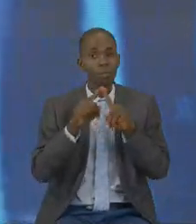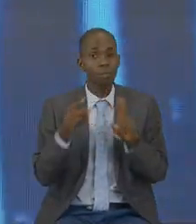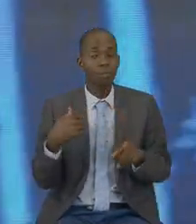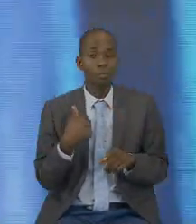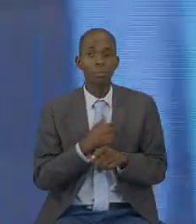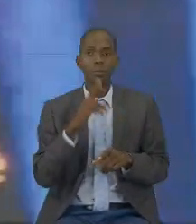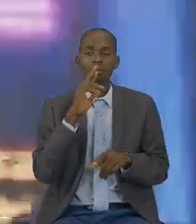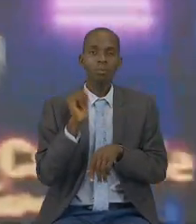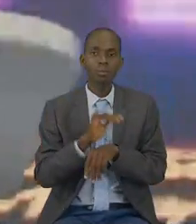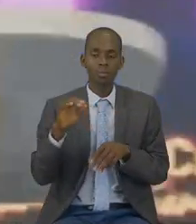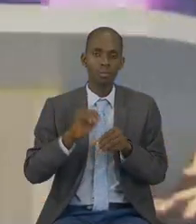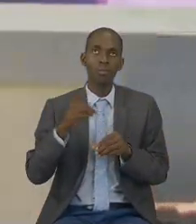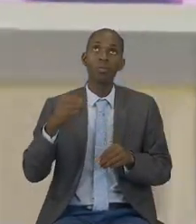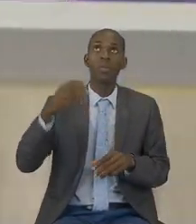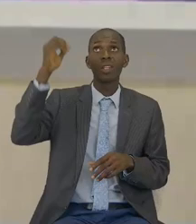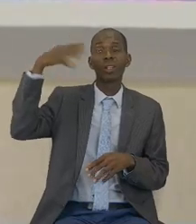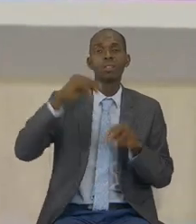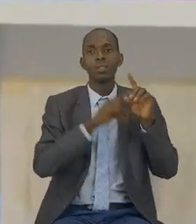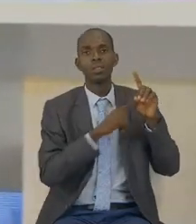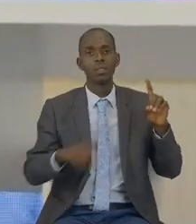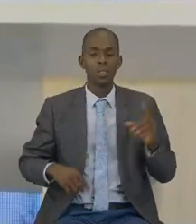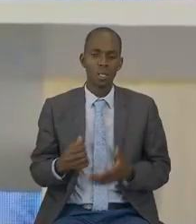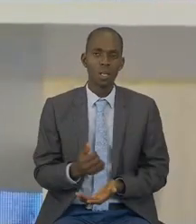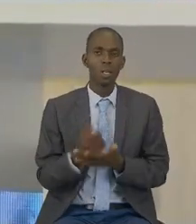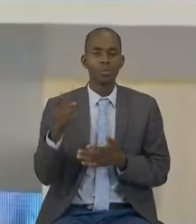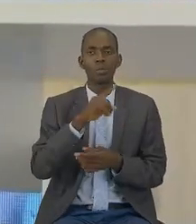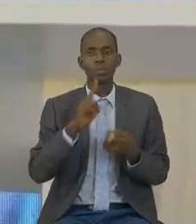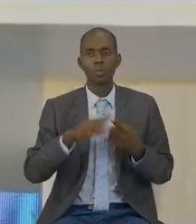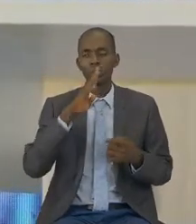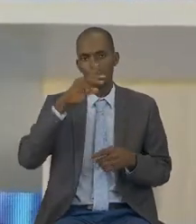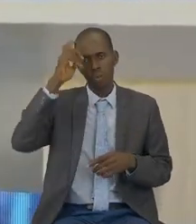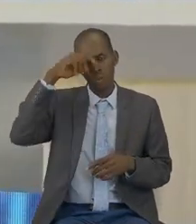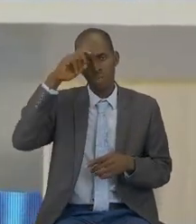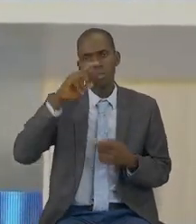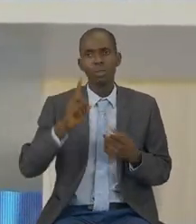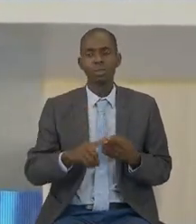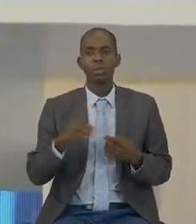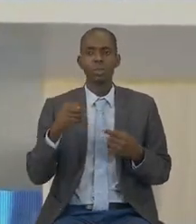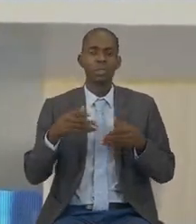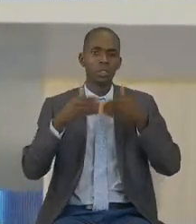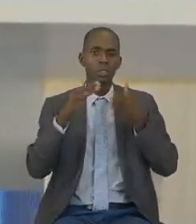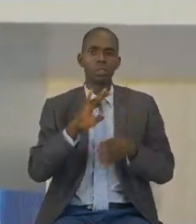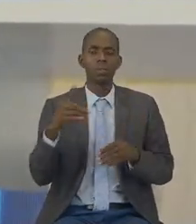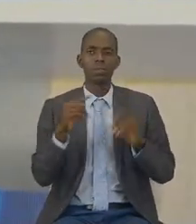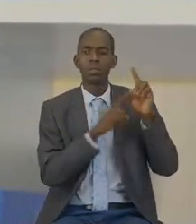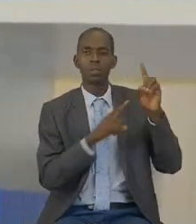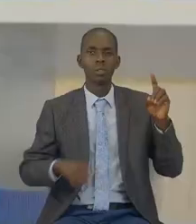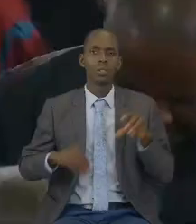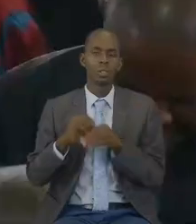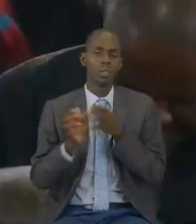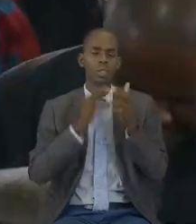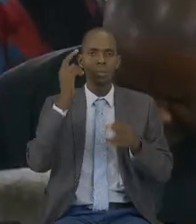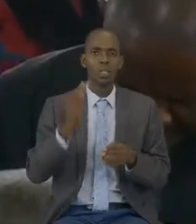walking in the light. The Lord help you to be sensitive to the guidance of the Lord in